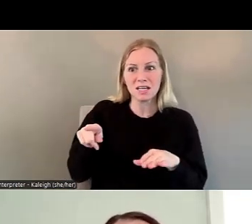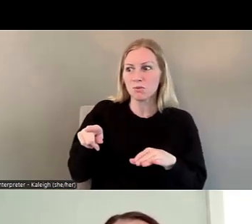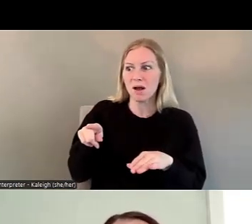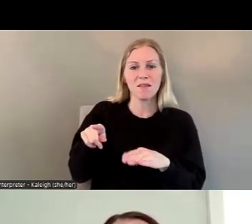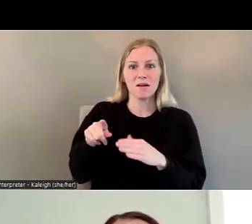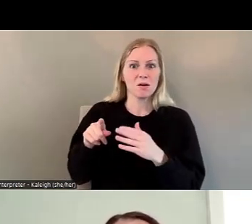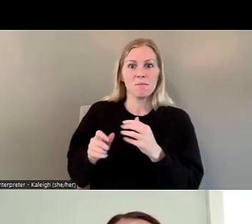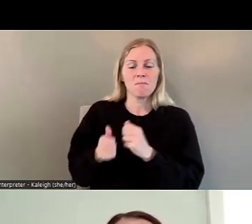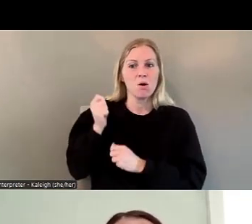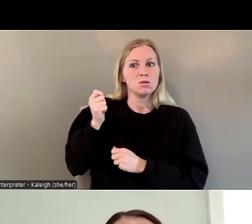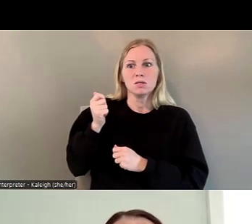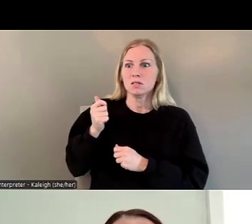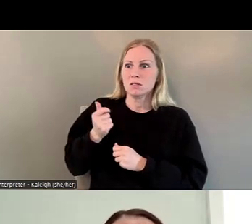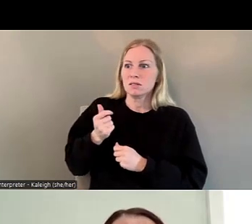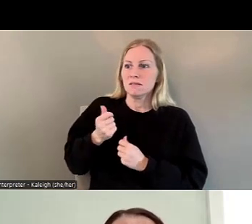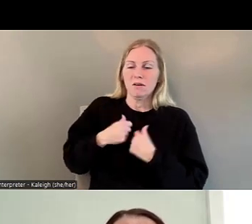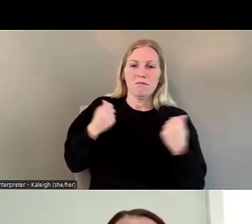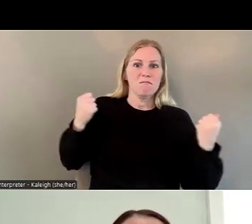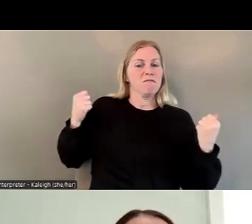vulnerable.